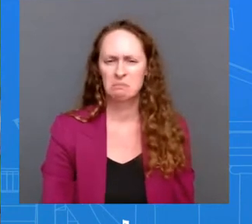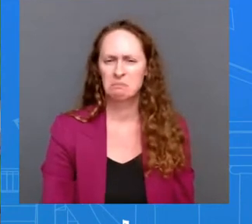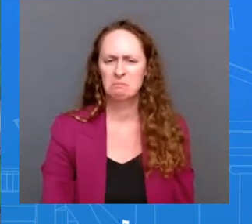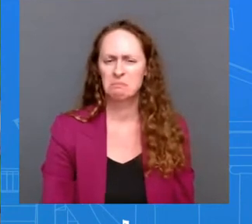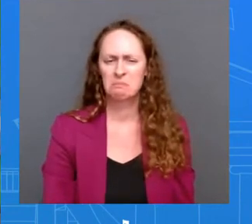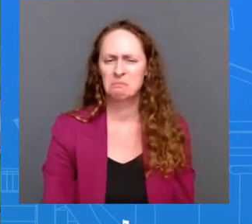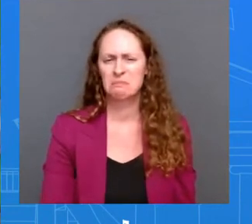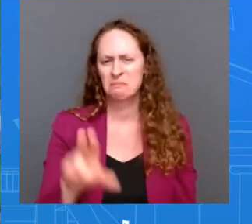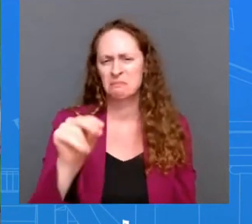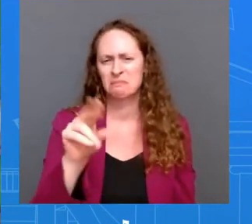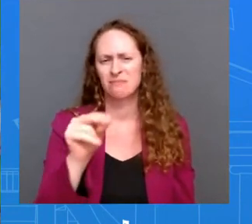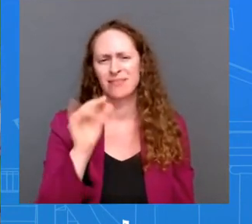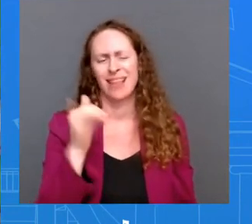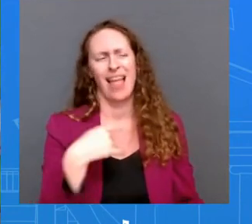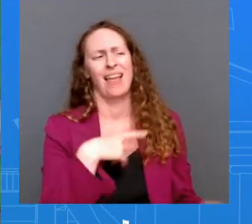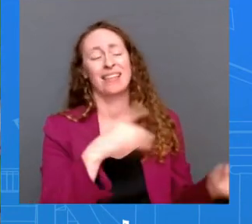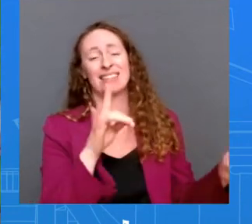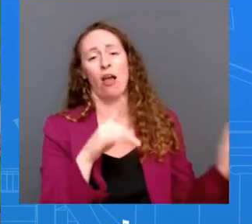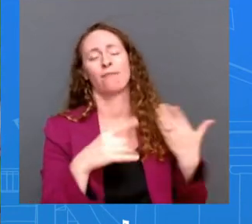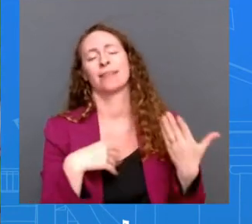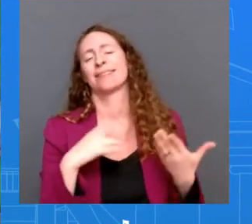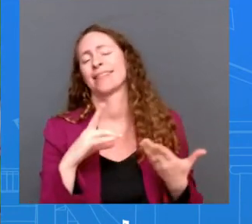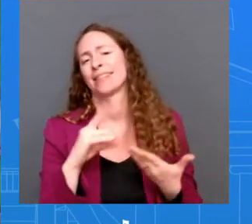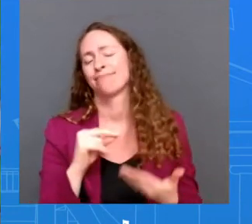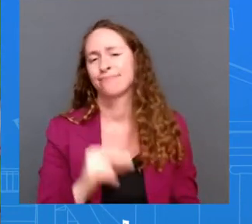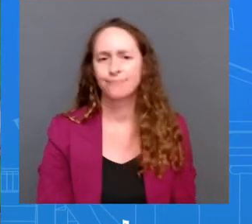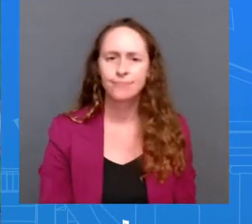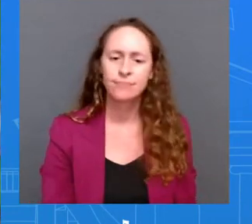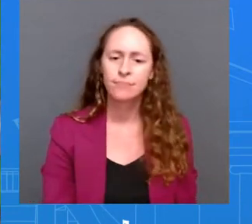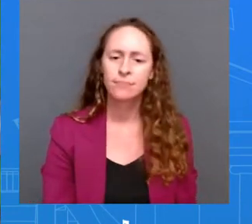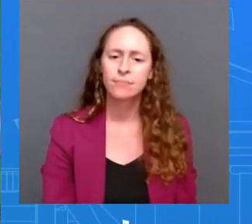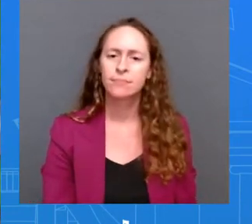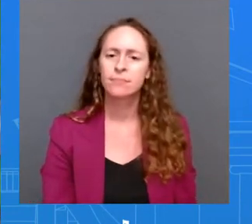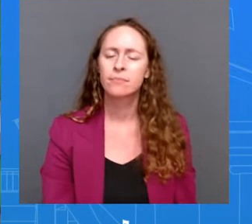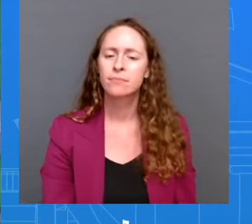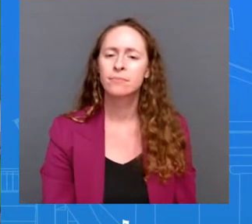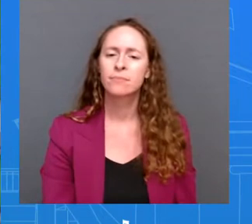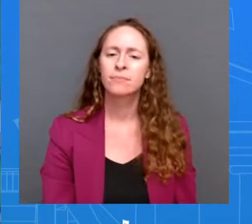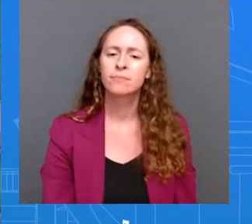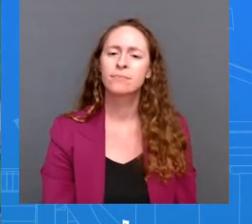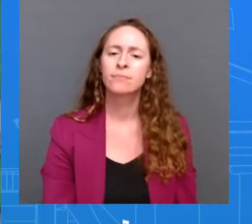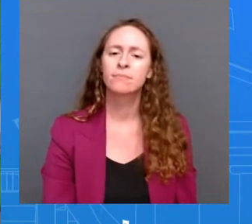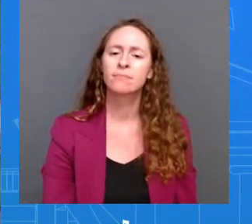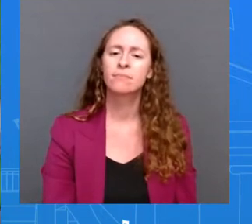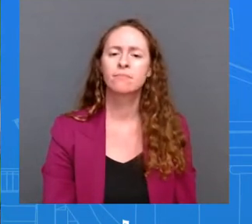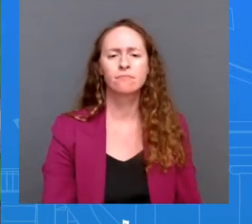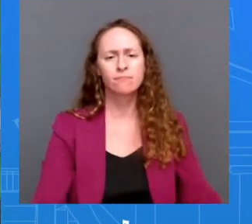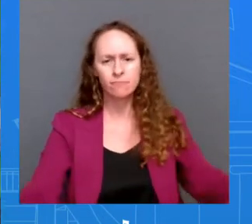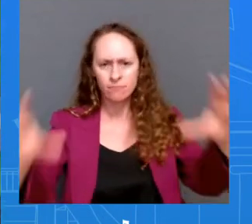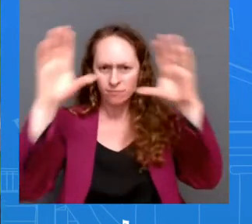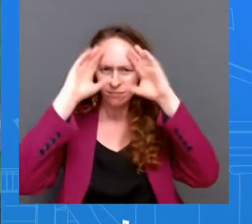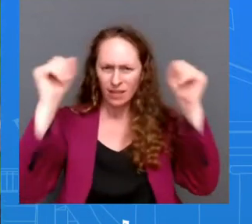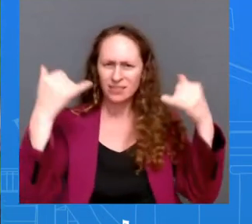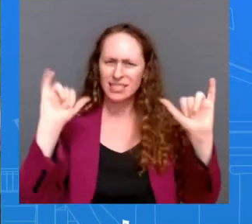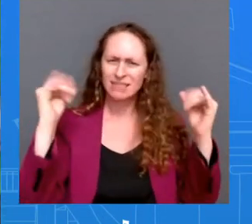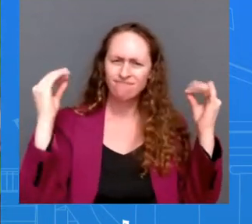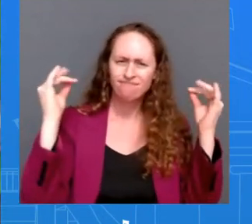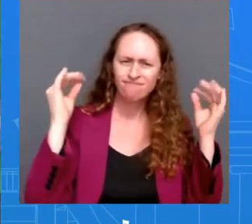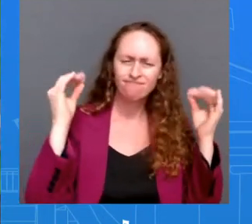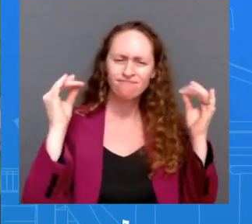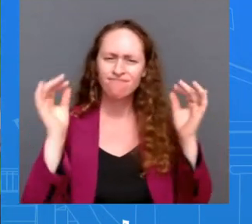response, my administration will continue to work tirelessly and pursue every possible avenue to bring Brittany and Paul Whelan home safely as soon as